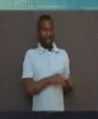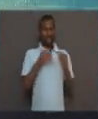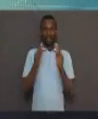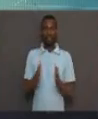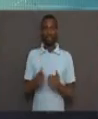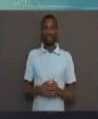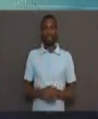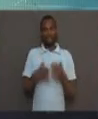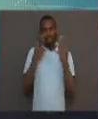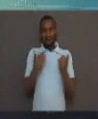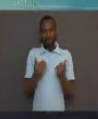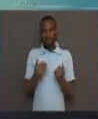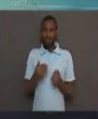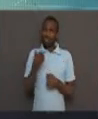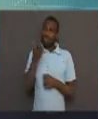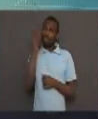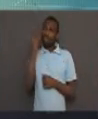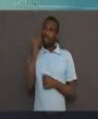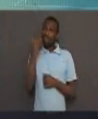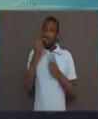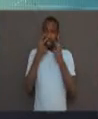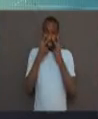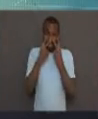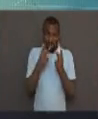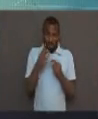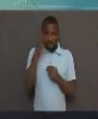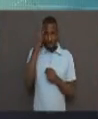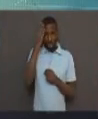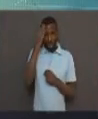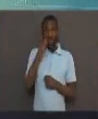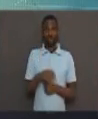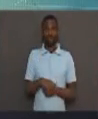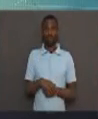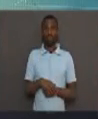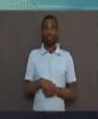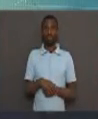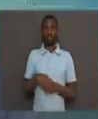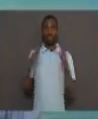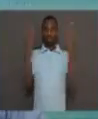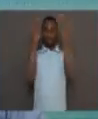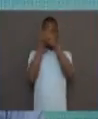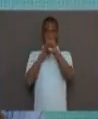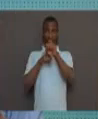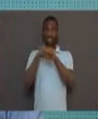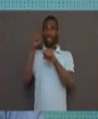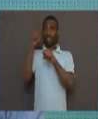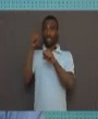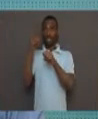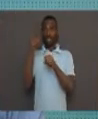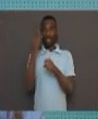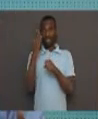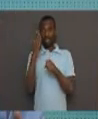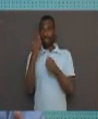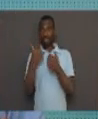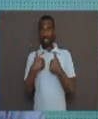Students, have you ever seen the hands on a watch glow in the dark? This